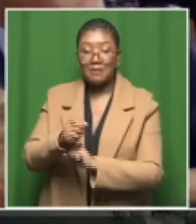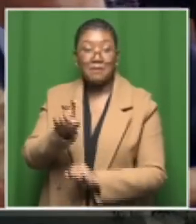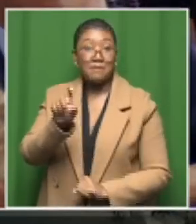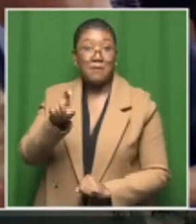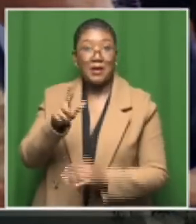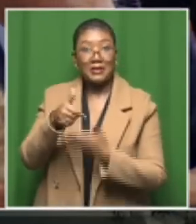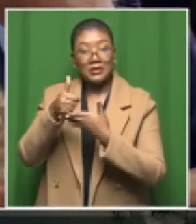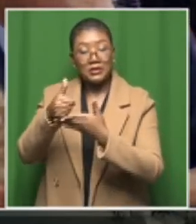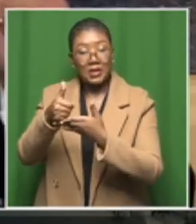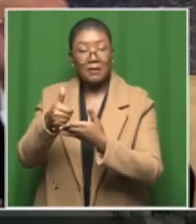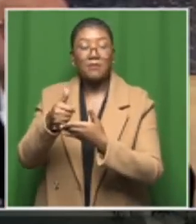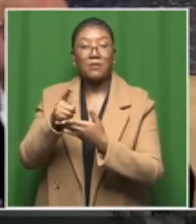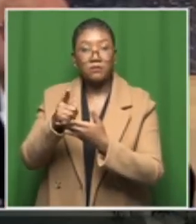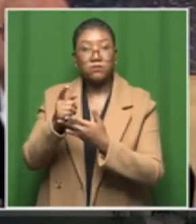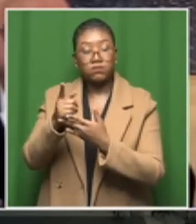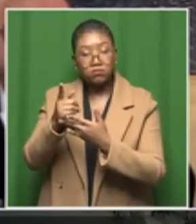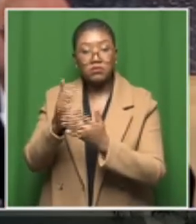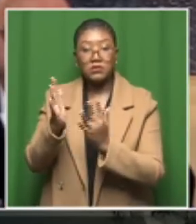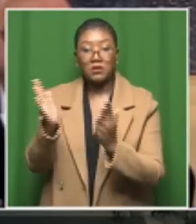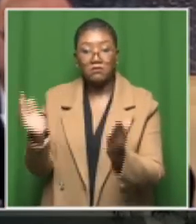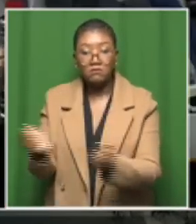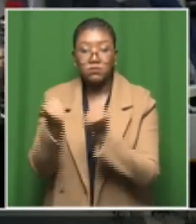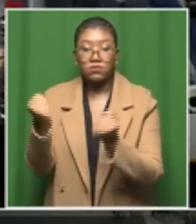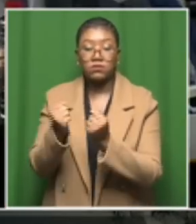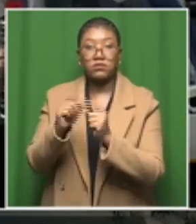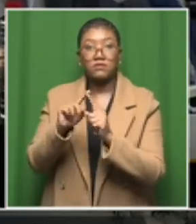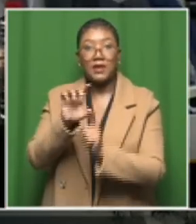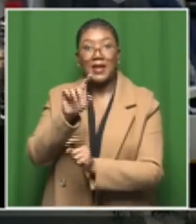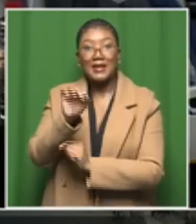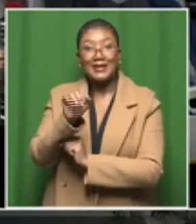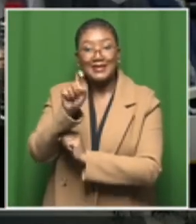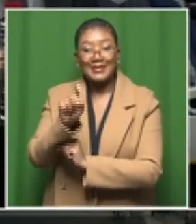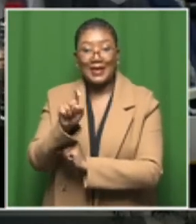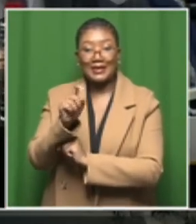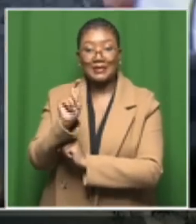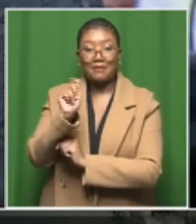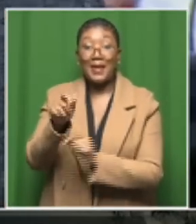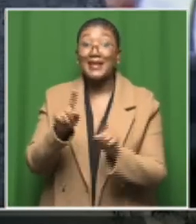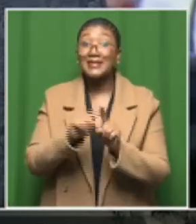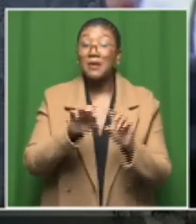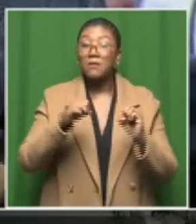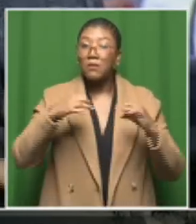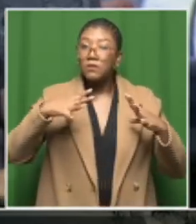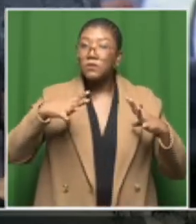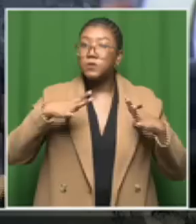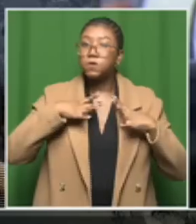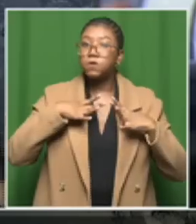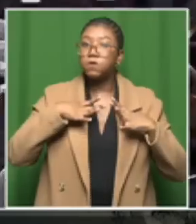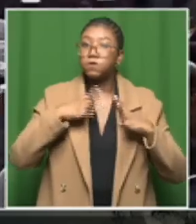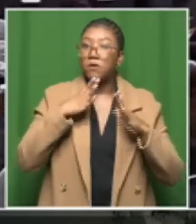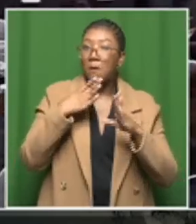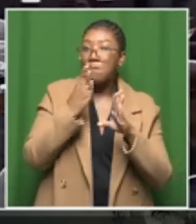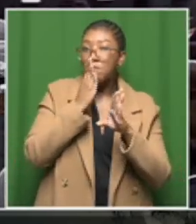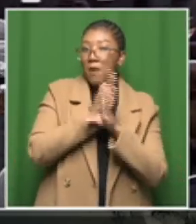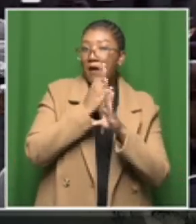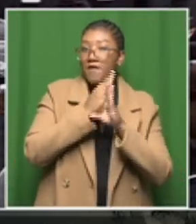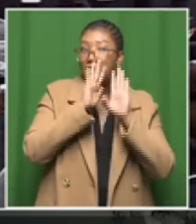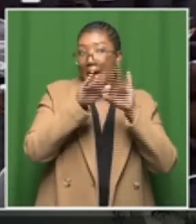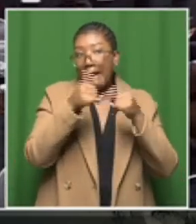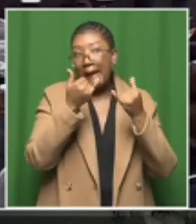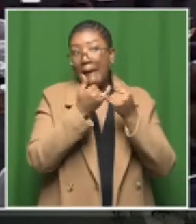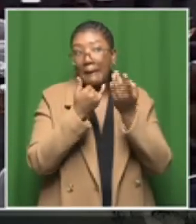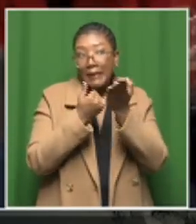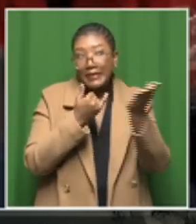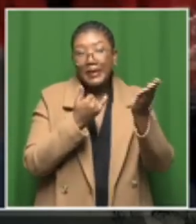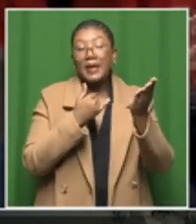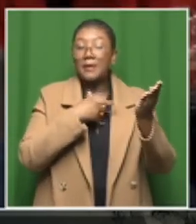evasion by high wealth individuals who owe a lot of money, high wealth companies and so forth. Of course, we also think there is a need to reduce some of the tax loopholes upon